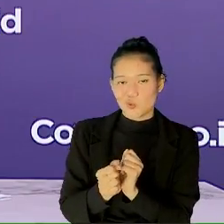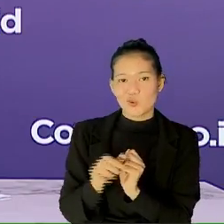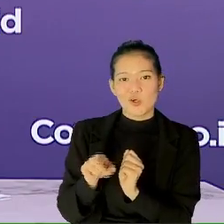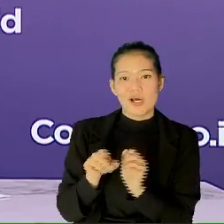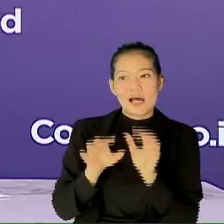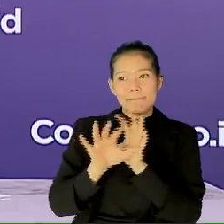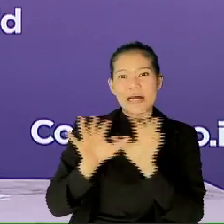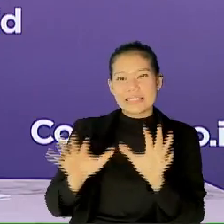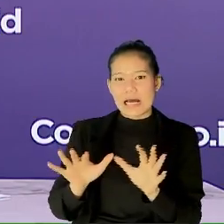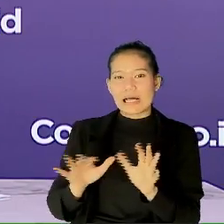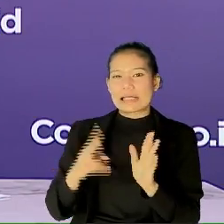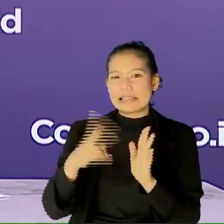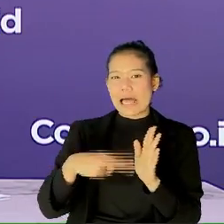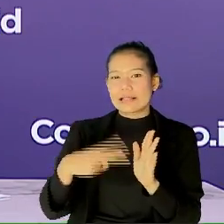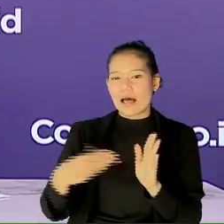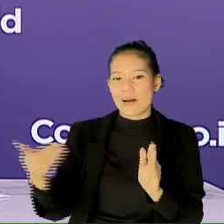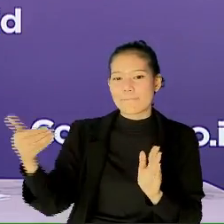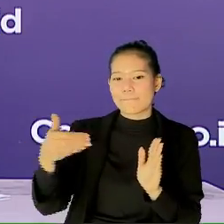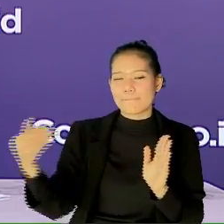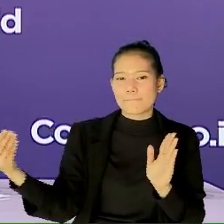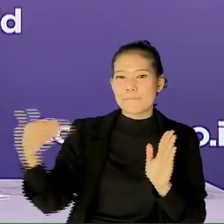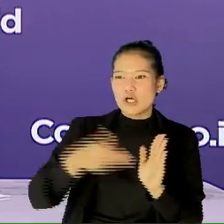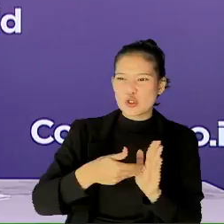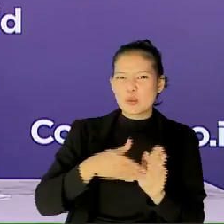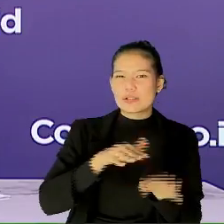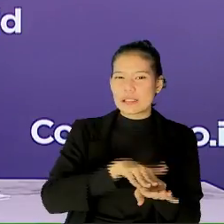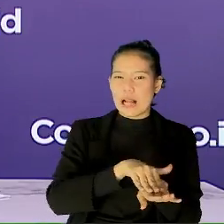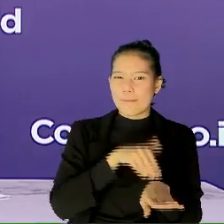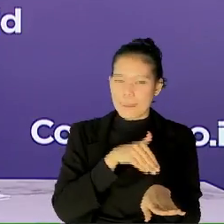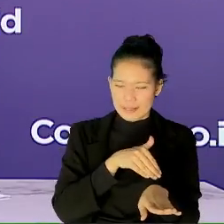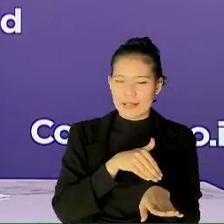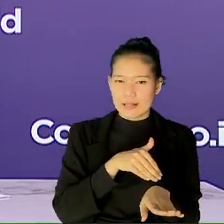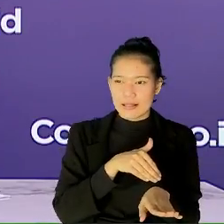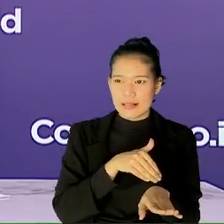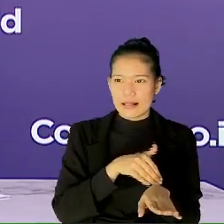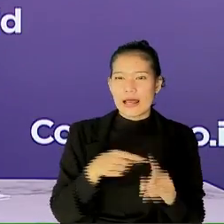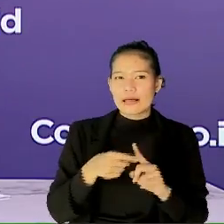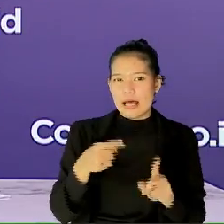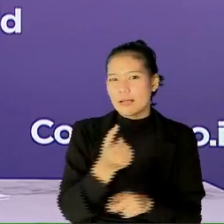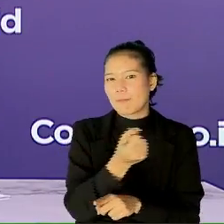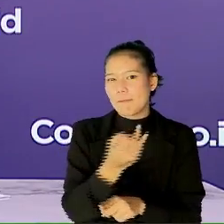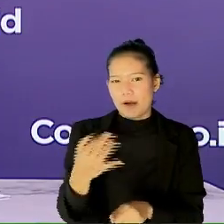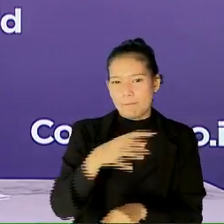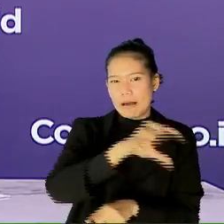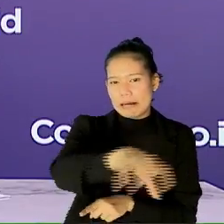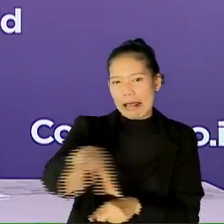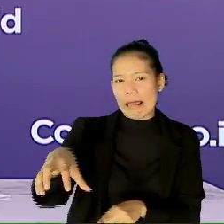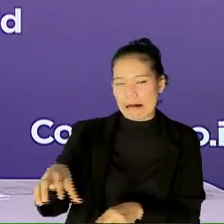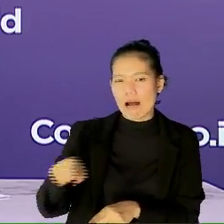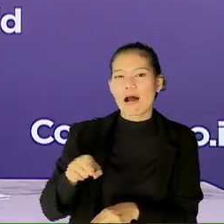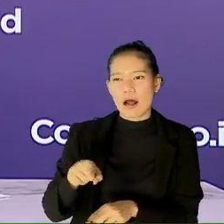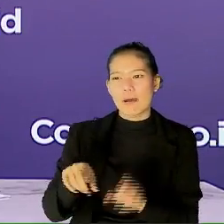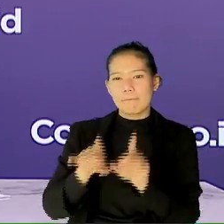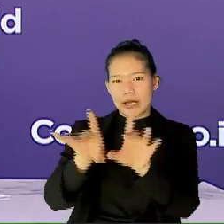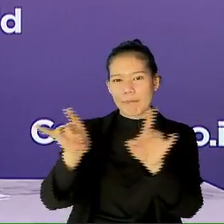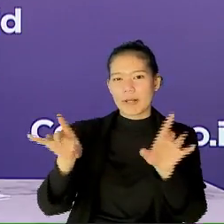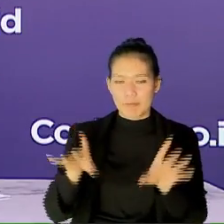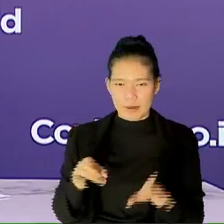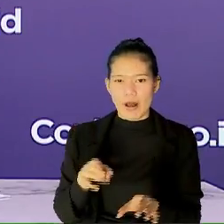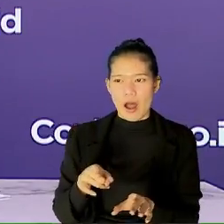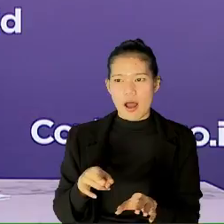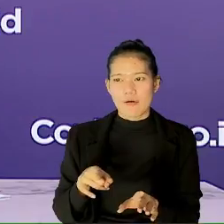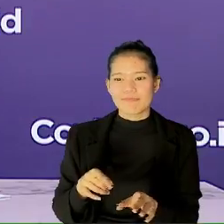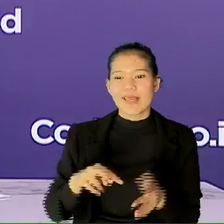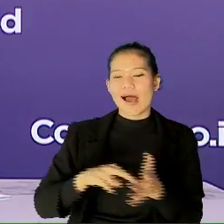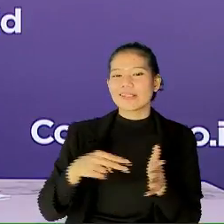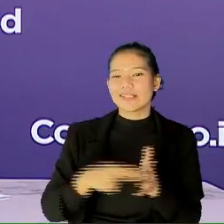of delays in death reporting from several different areas. So therefore, we